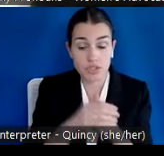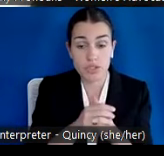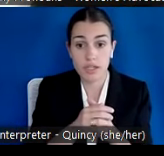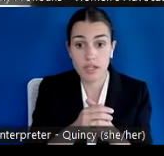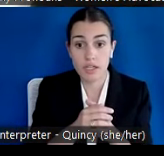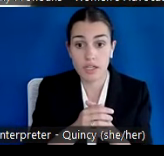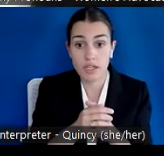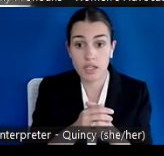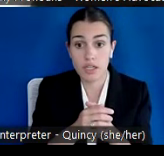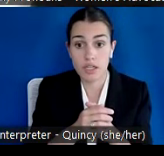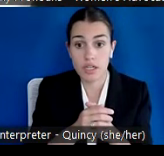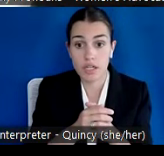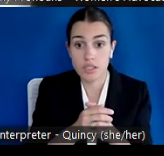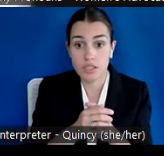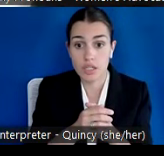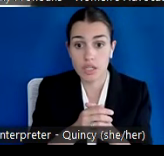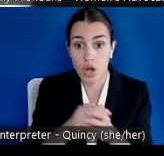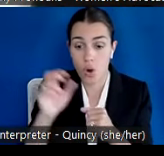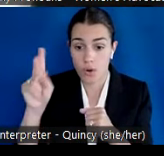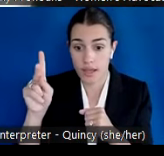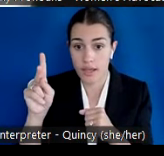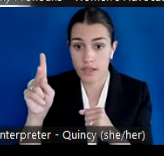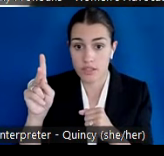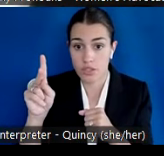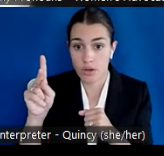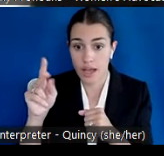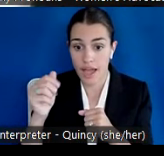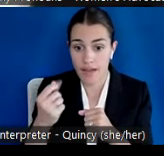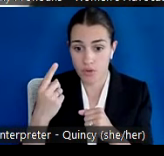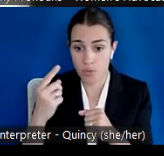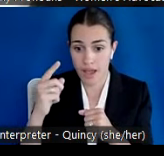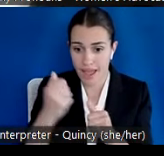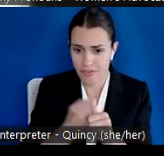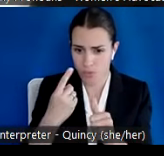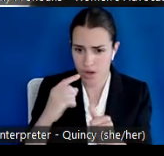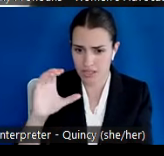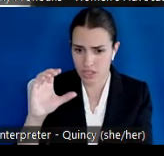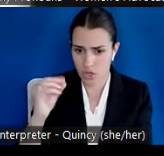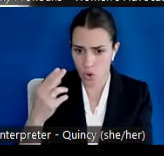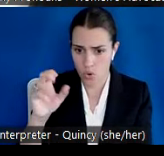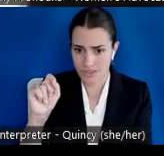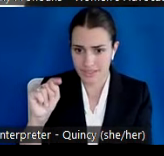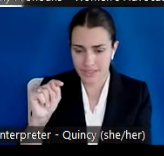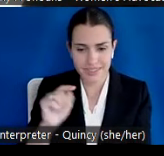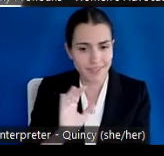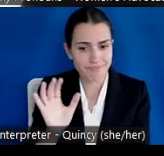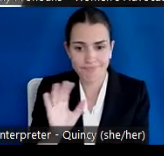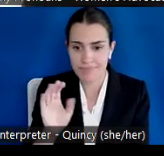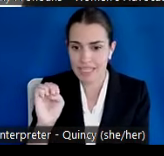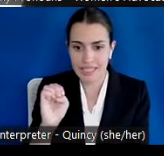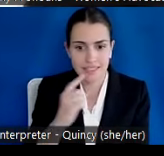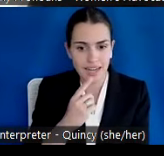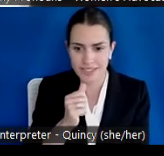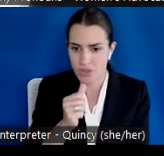Okay, I guess I'm just confused because you should be able, everyone is a co-host. So no, I don't have the ability.